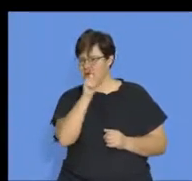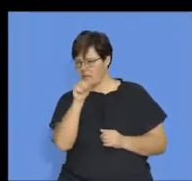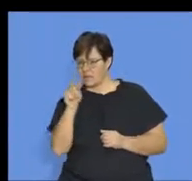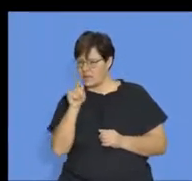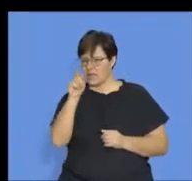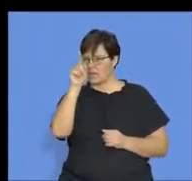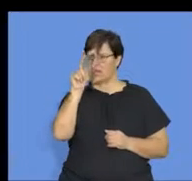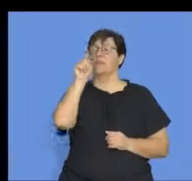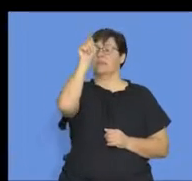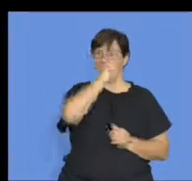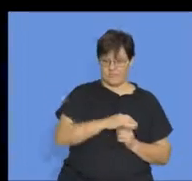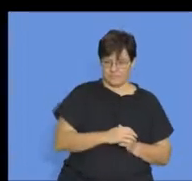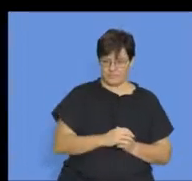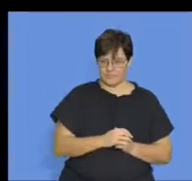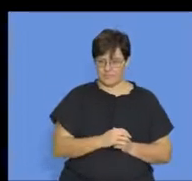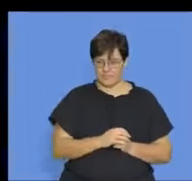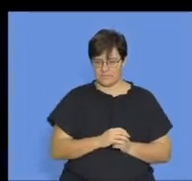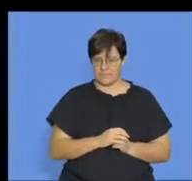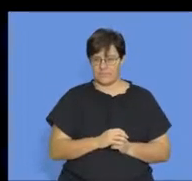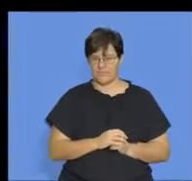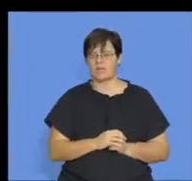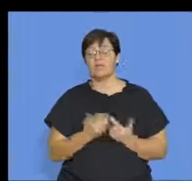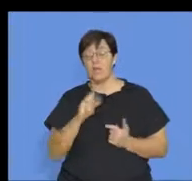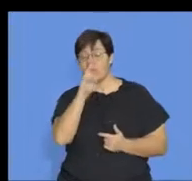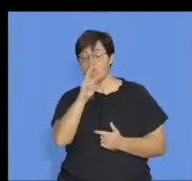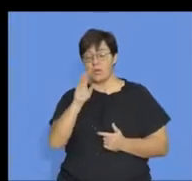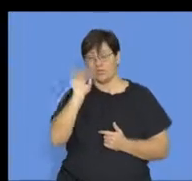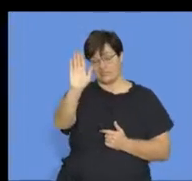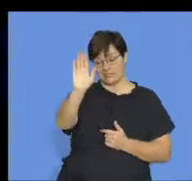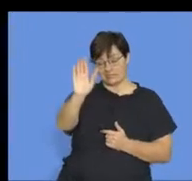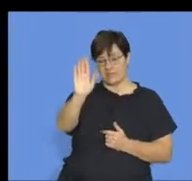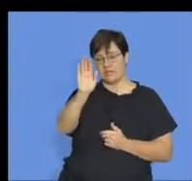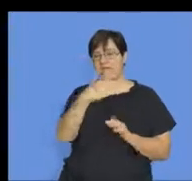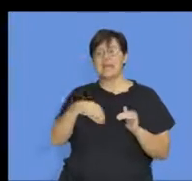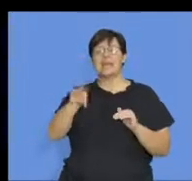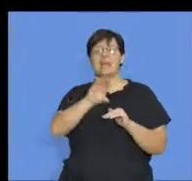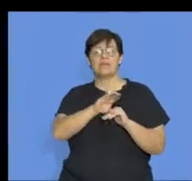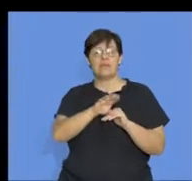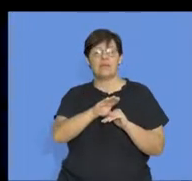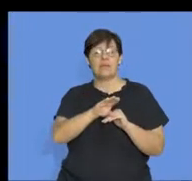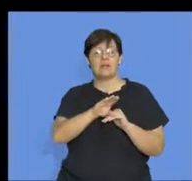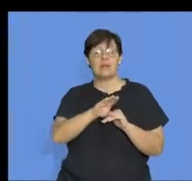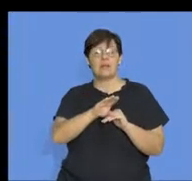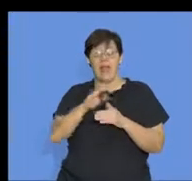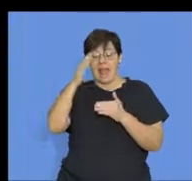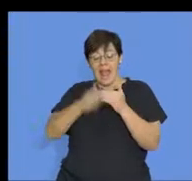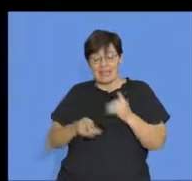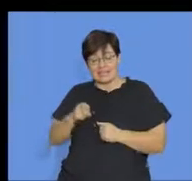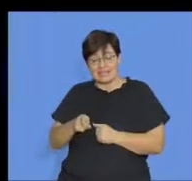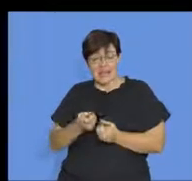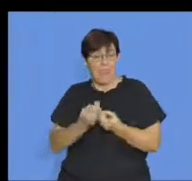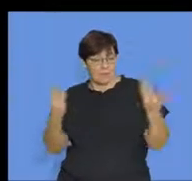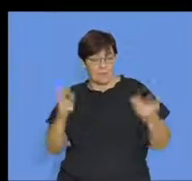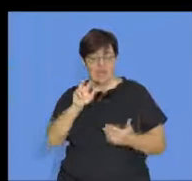I think I skipped a slide. There we go. Right, so looking at Candace, her capital is given to